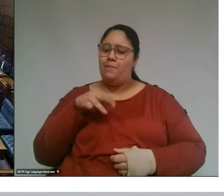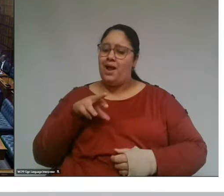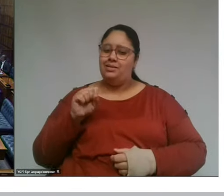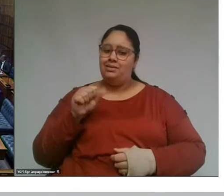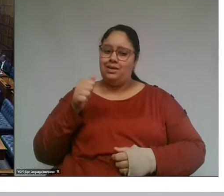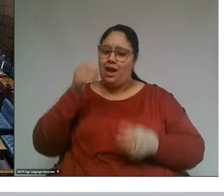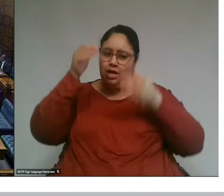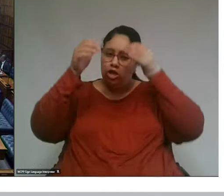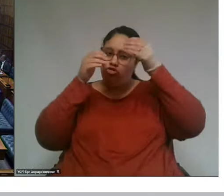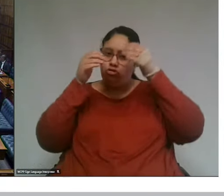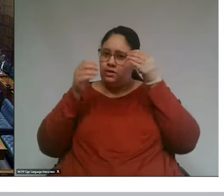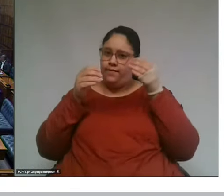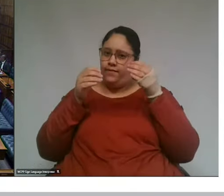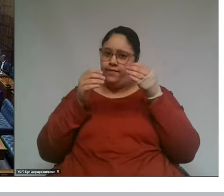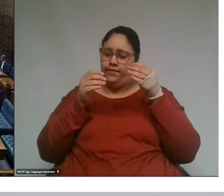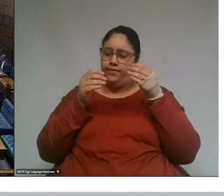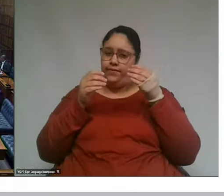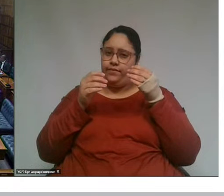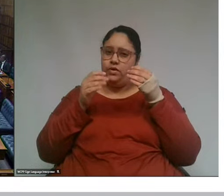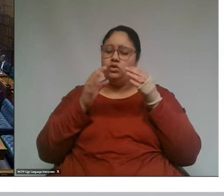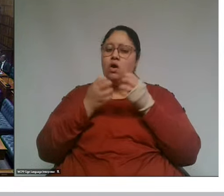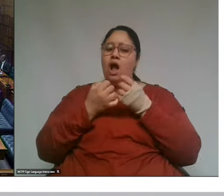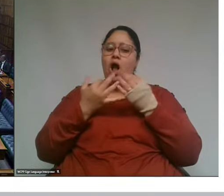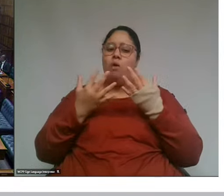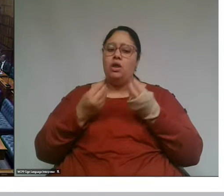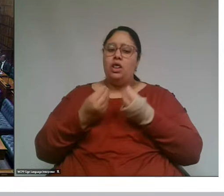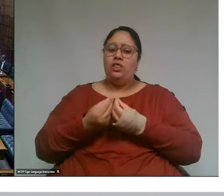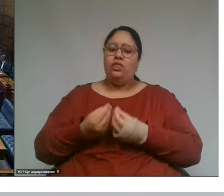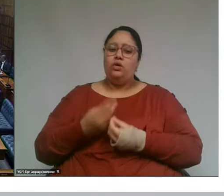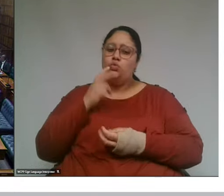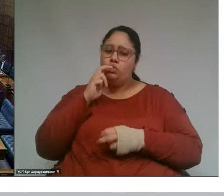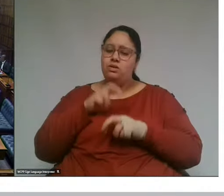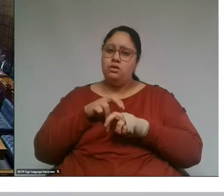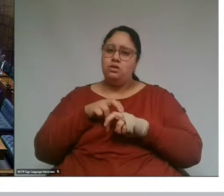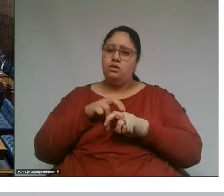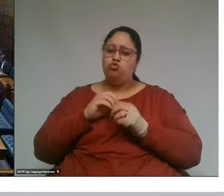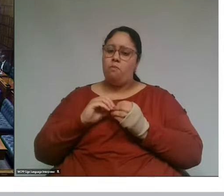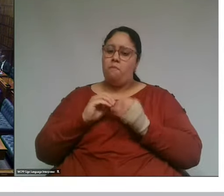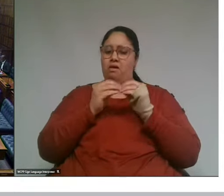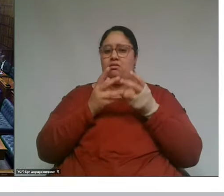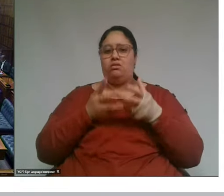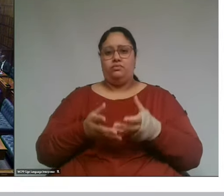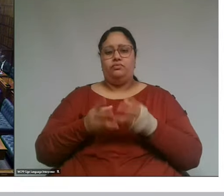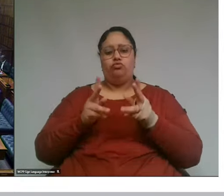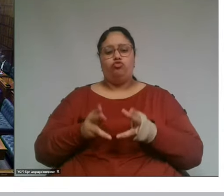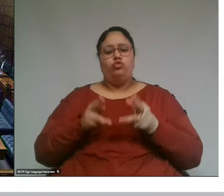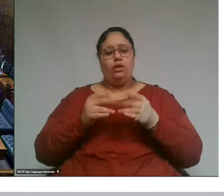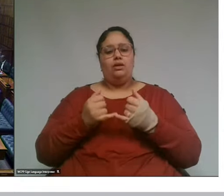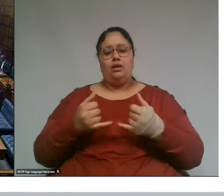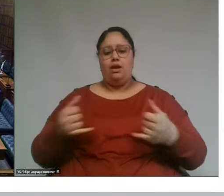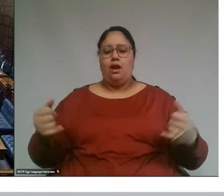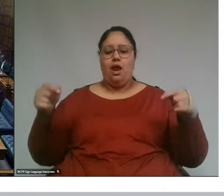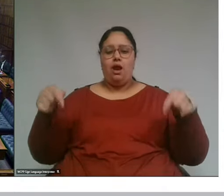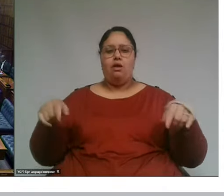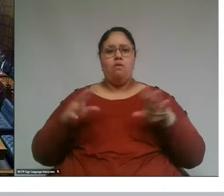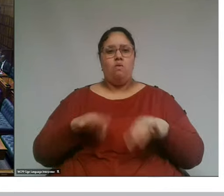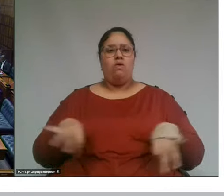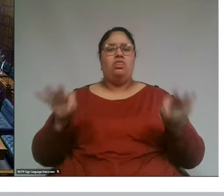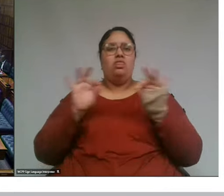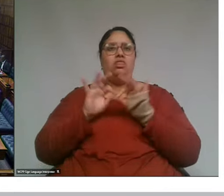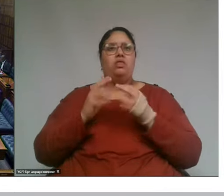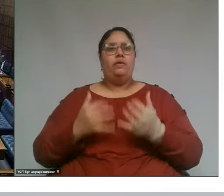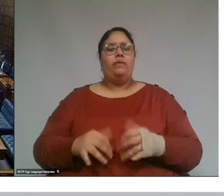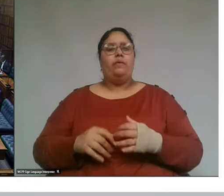initiative but you know how many Goods do you require to make a railway line viable and